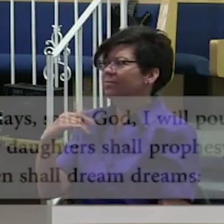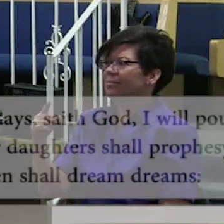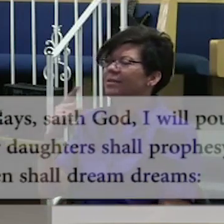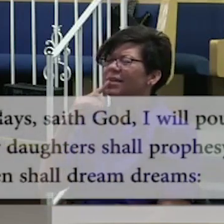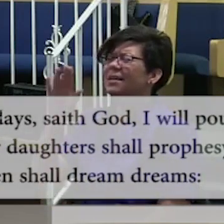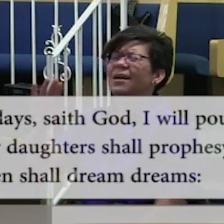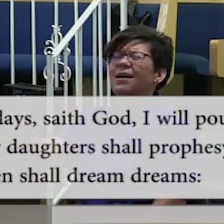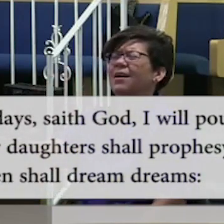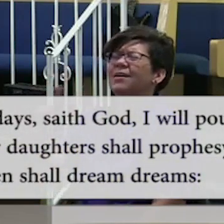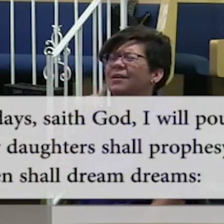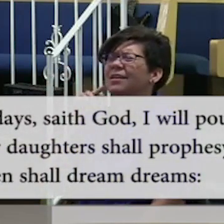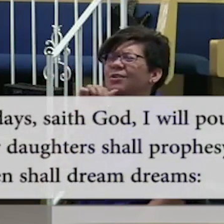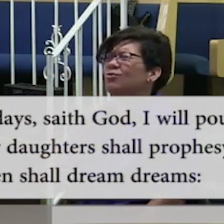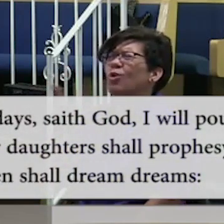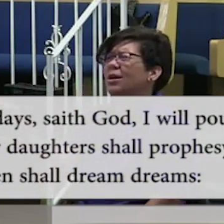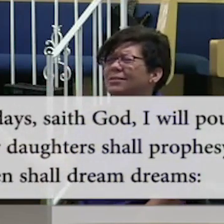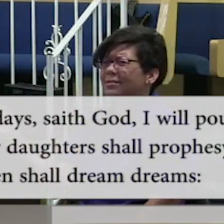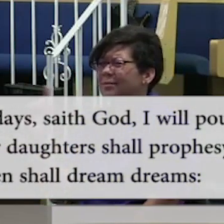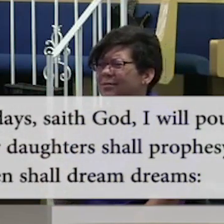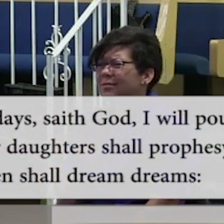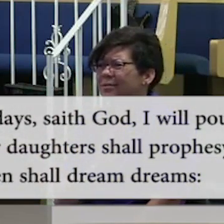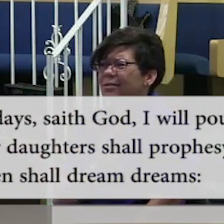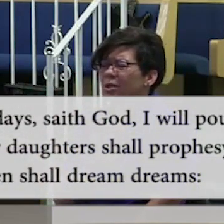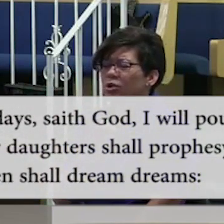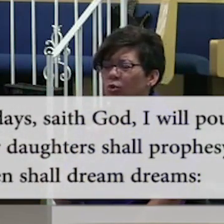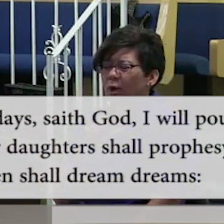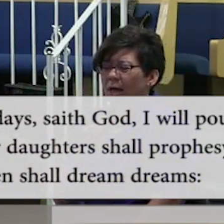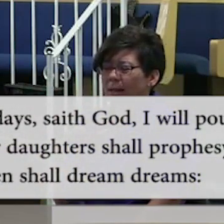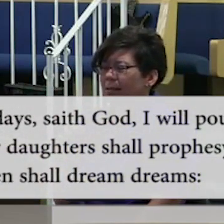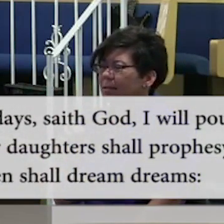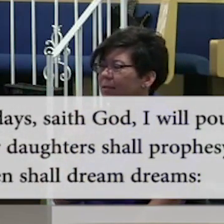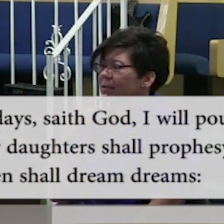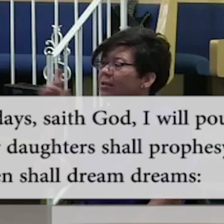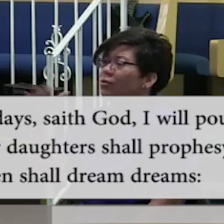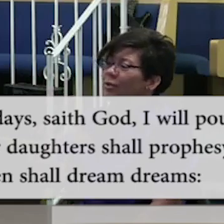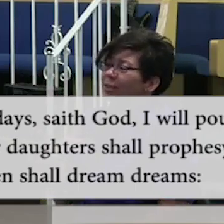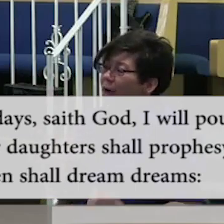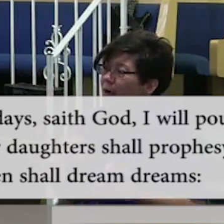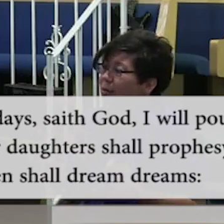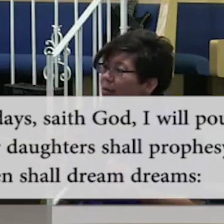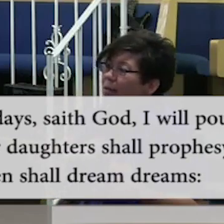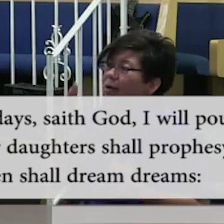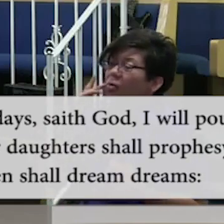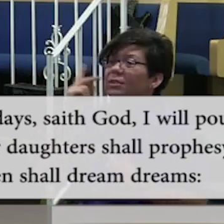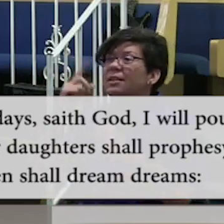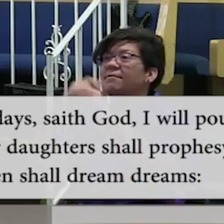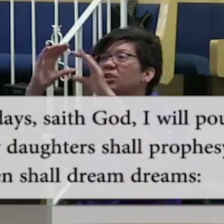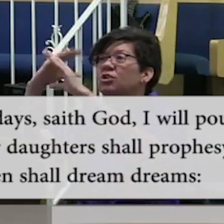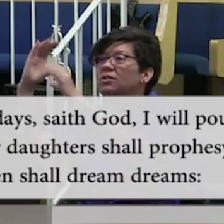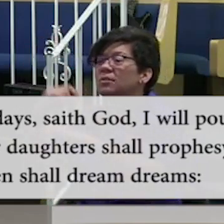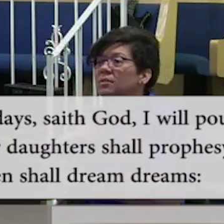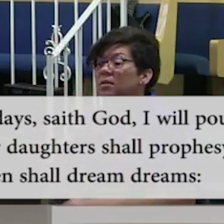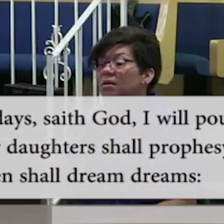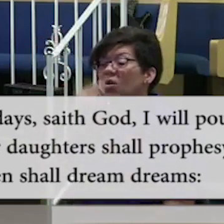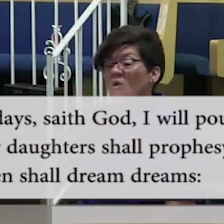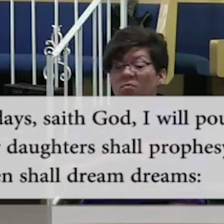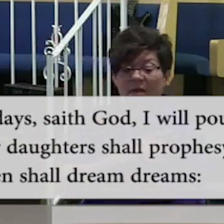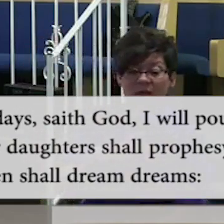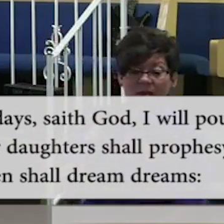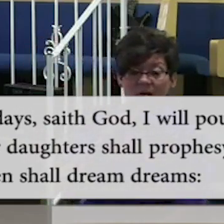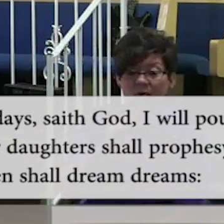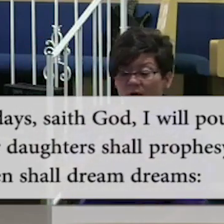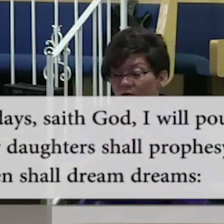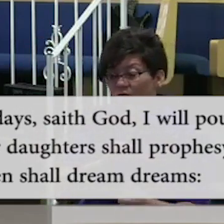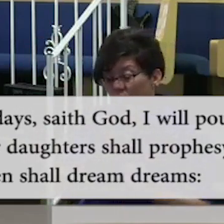tell them, they're not drunk. As Joel said it, your young men shall see visions, and your old men shall